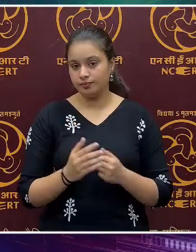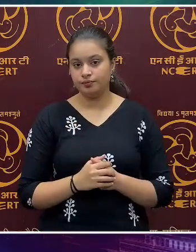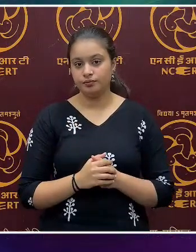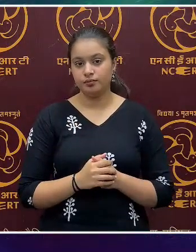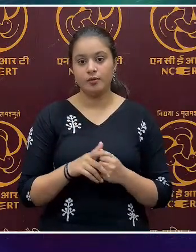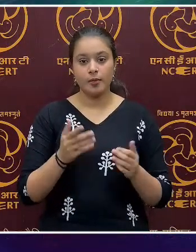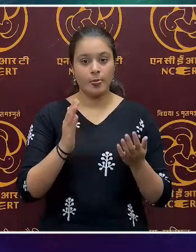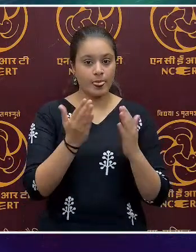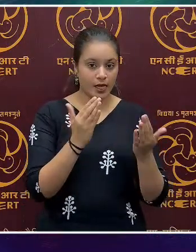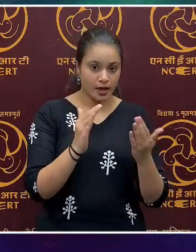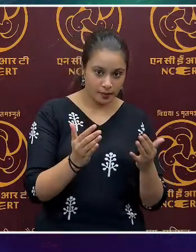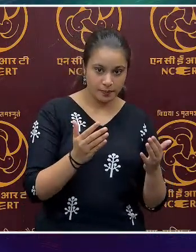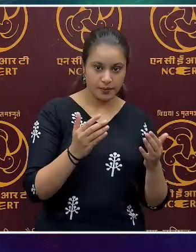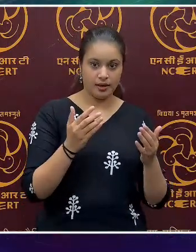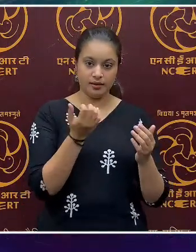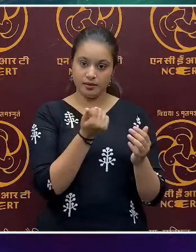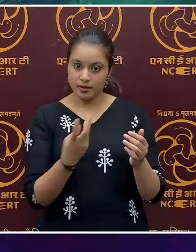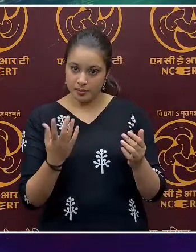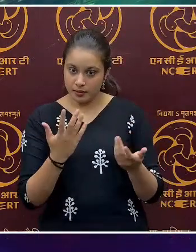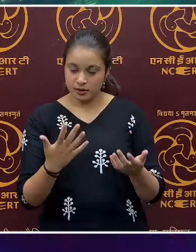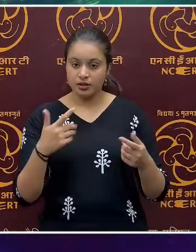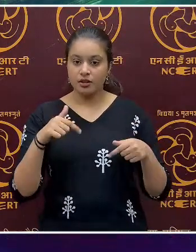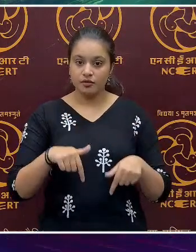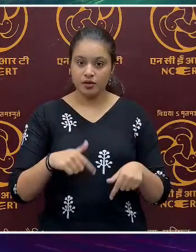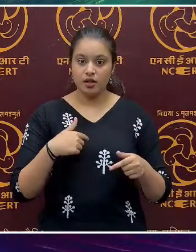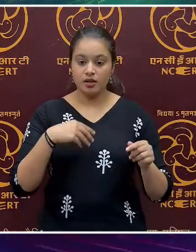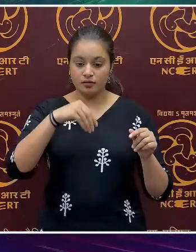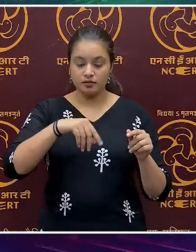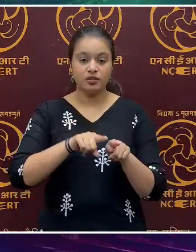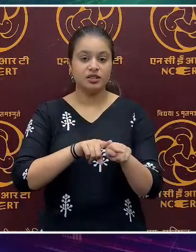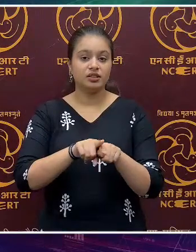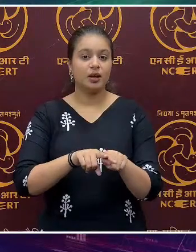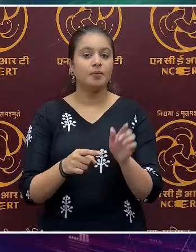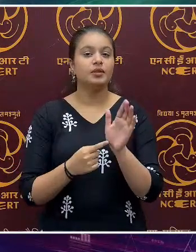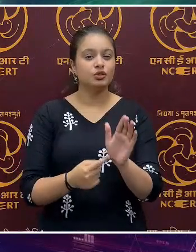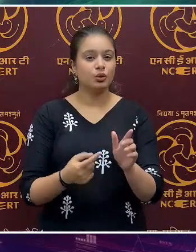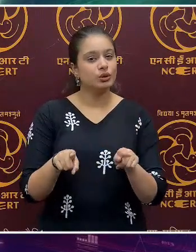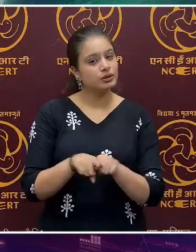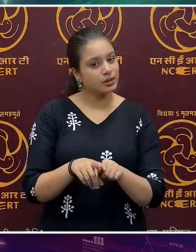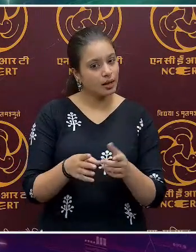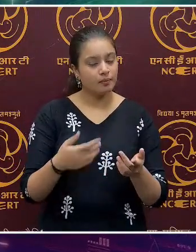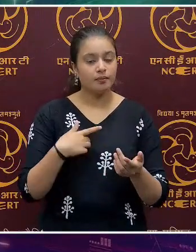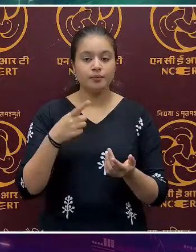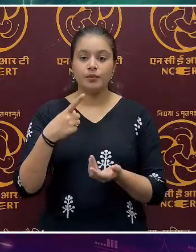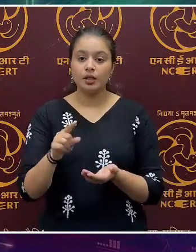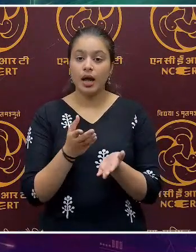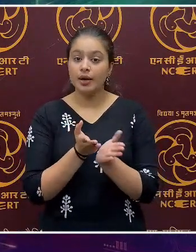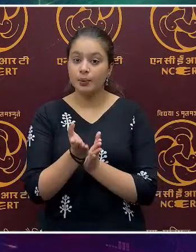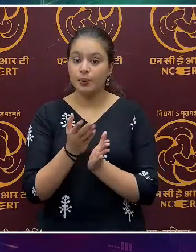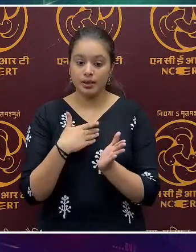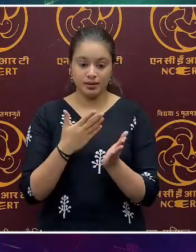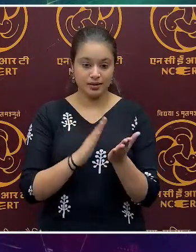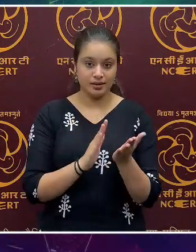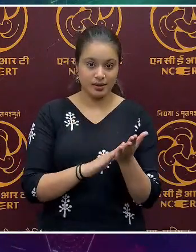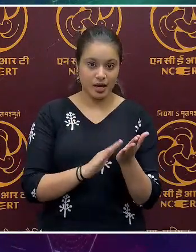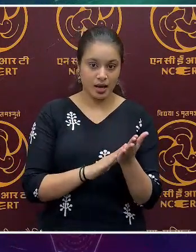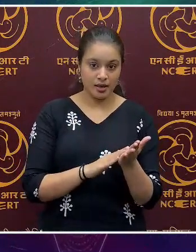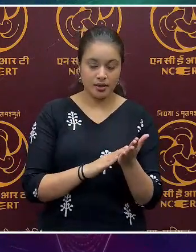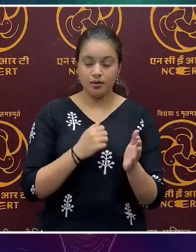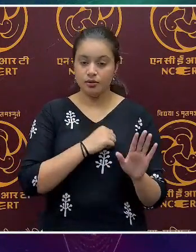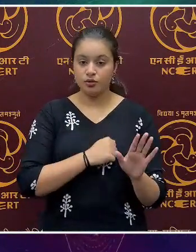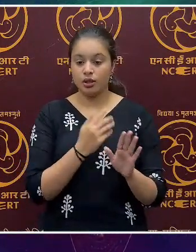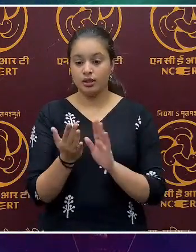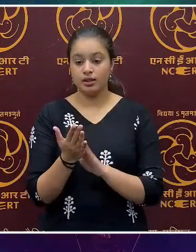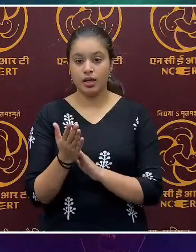will compare the adjacent element as I am shown in the example. Like it will check the right side value. If right side